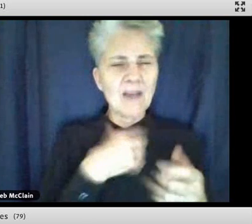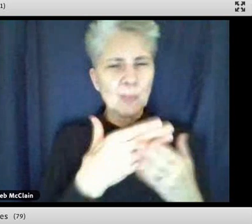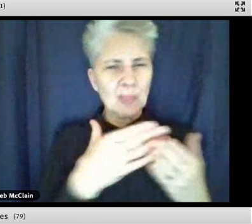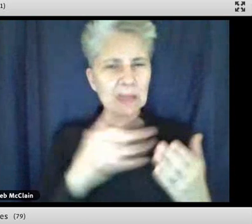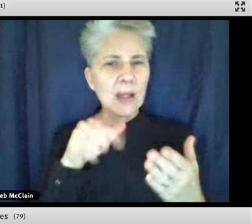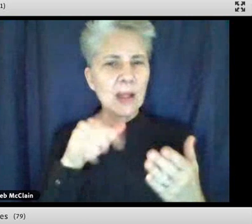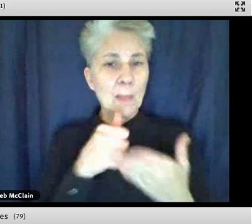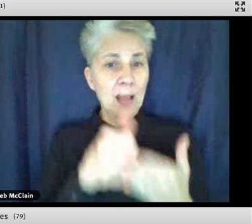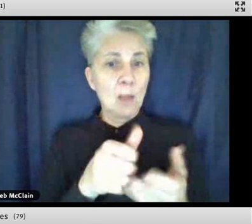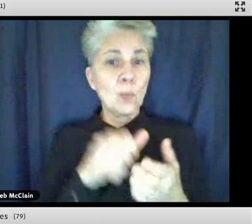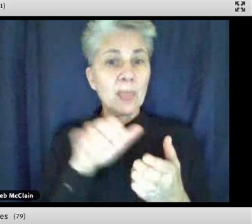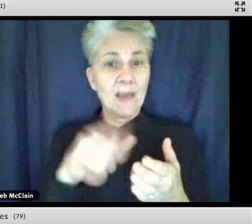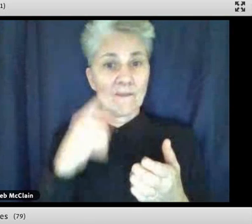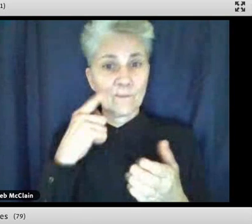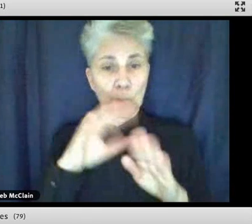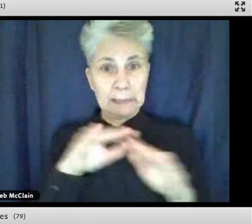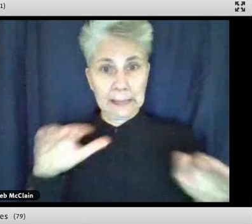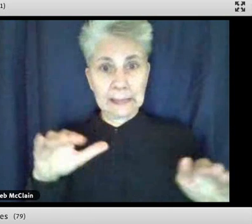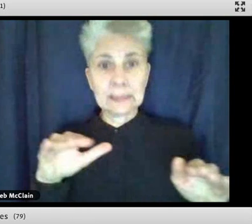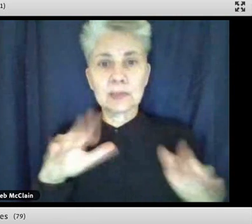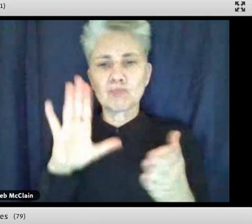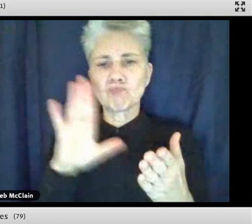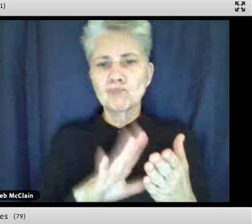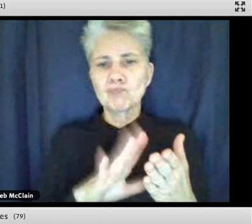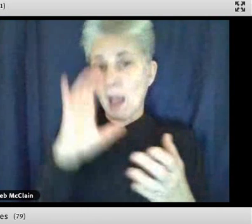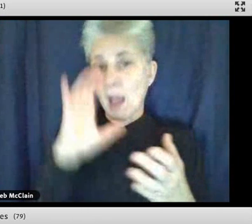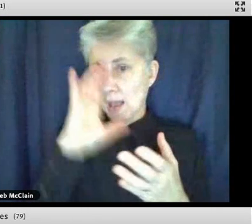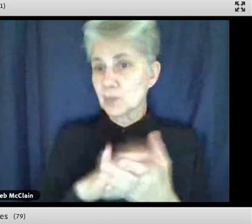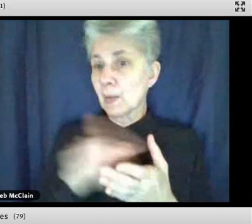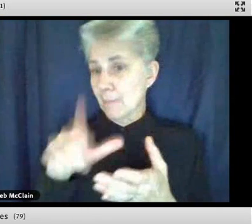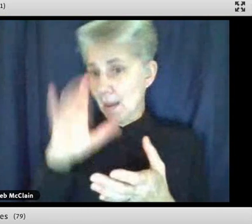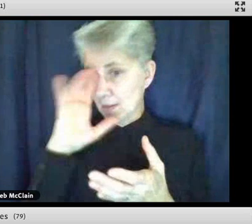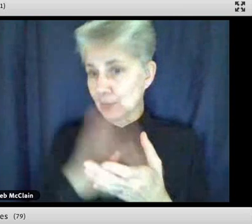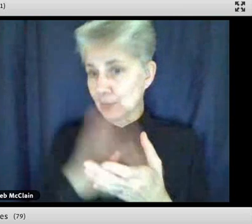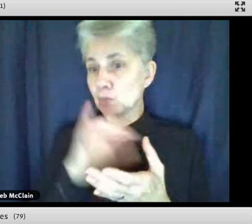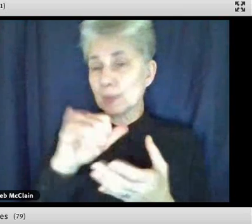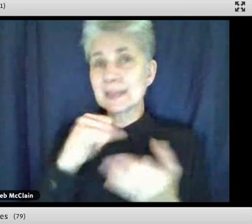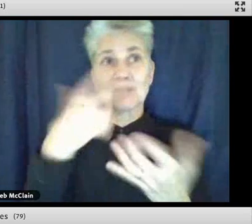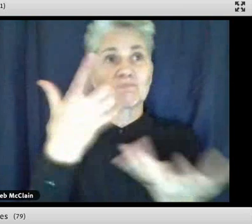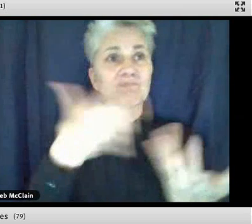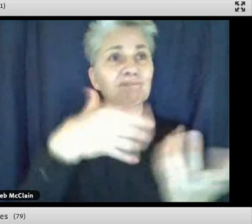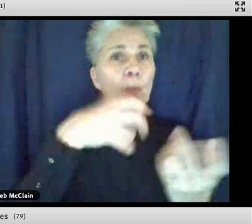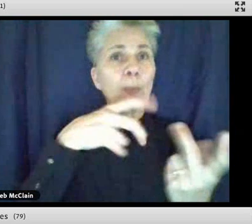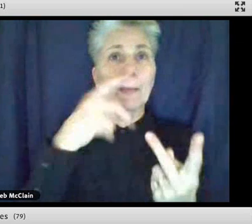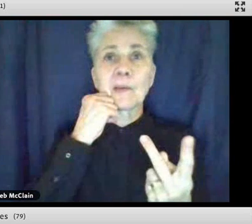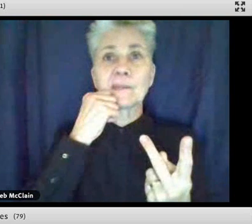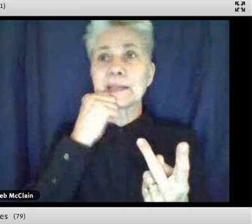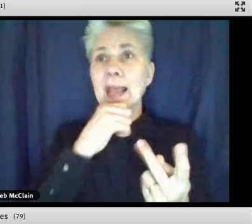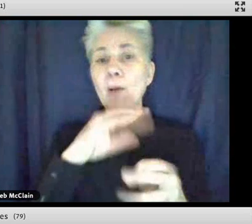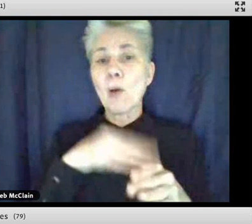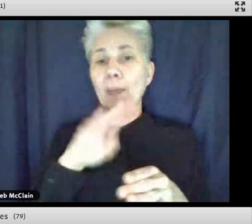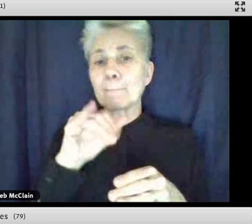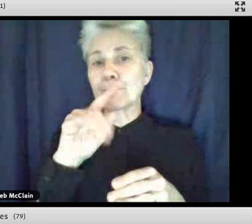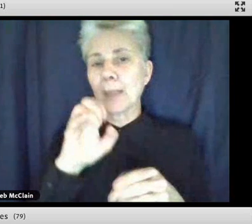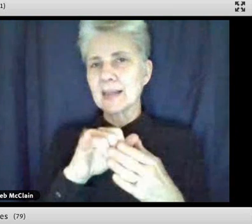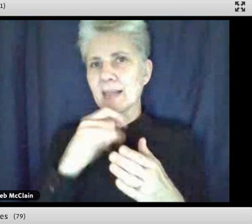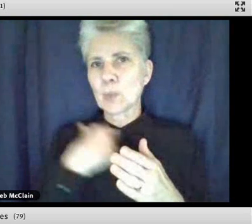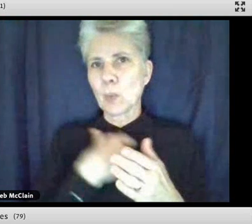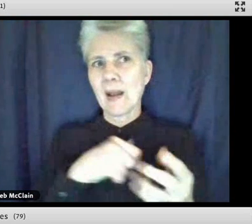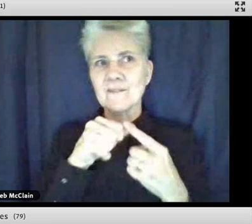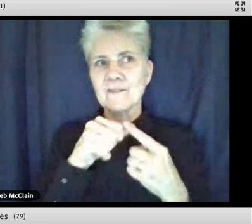that. Your husband getting, yeah, my husband too, he's still out there interacting with people every day on the base. And that's where we had our first